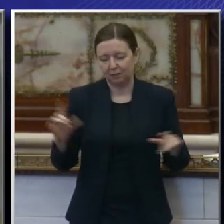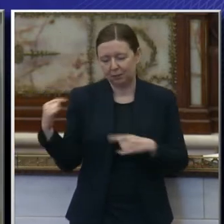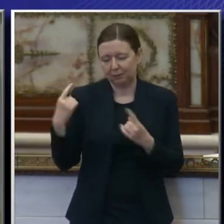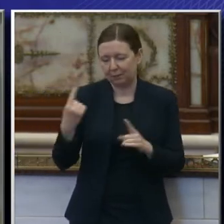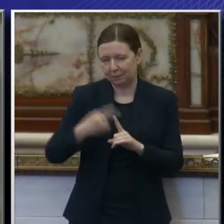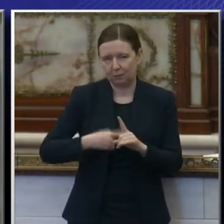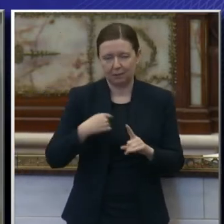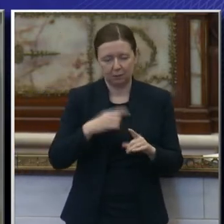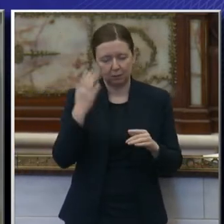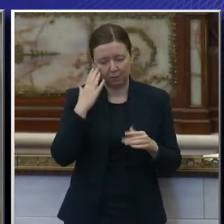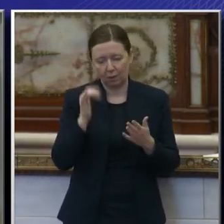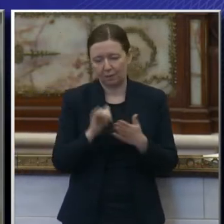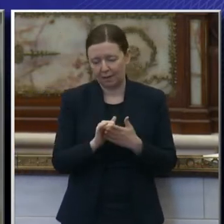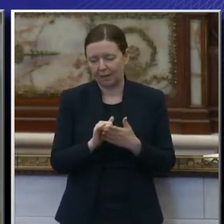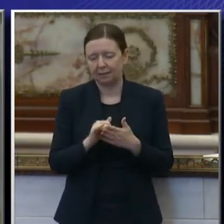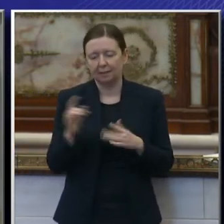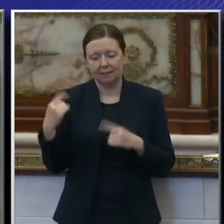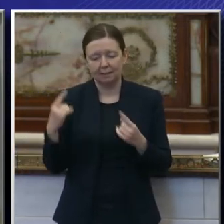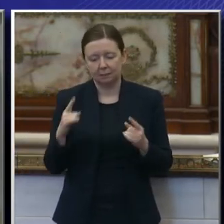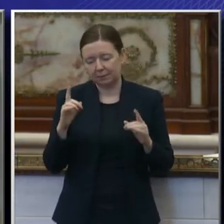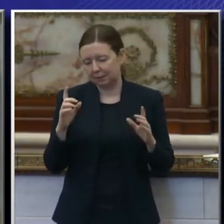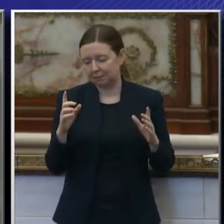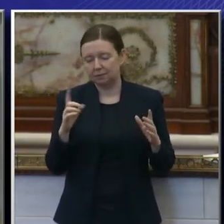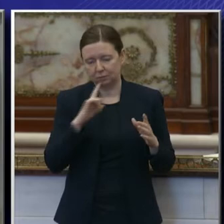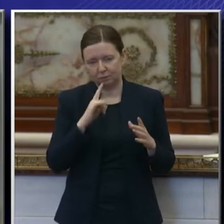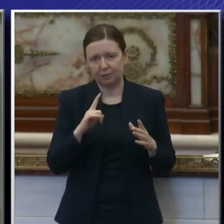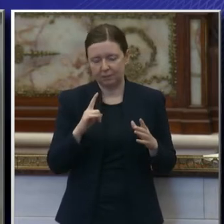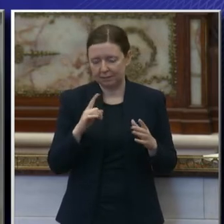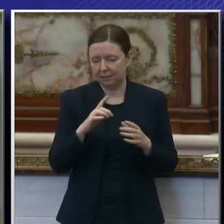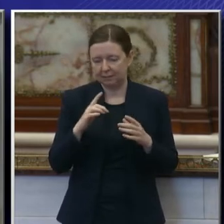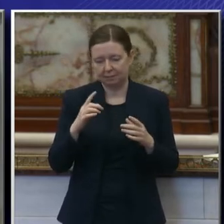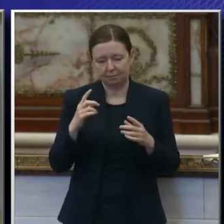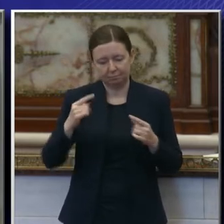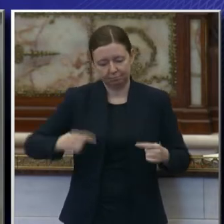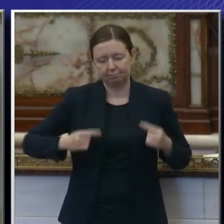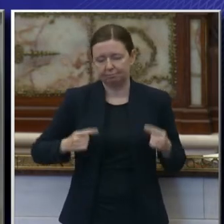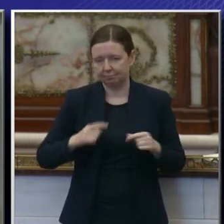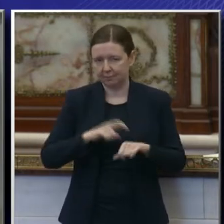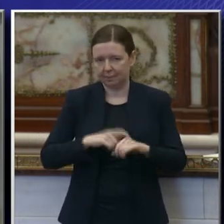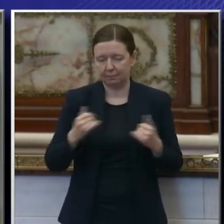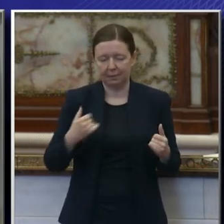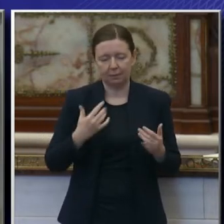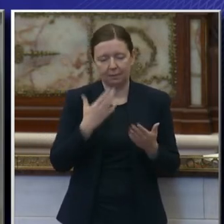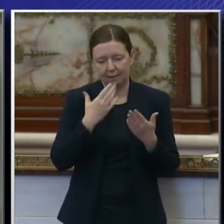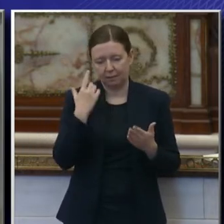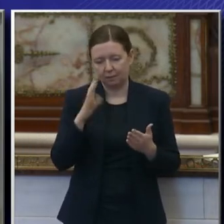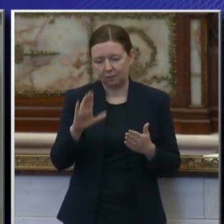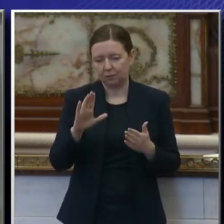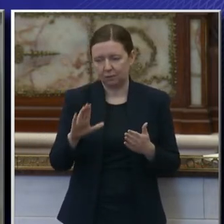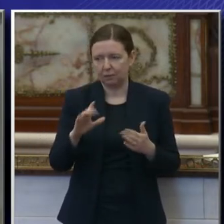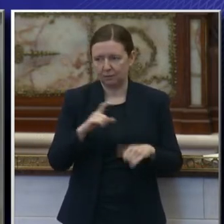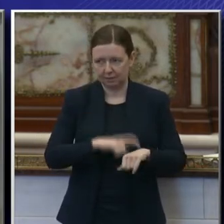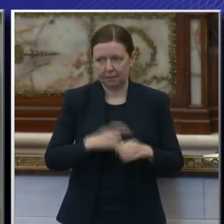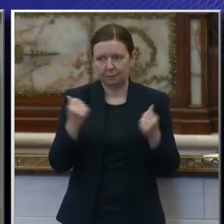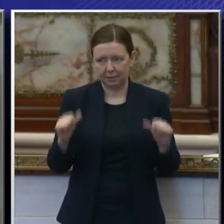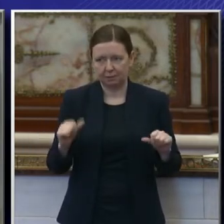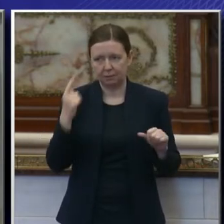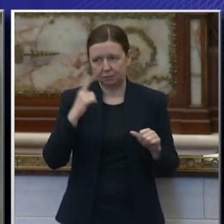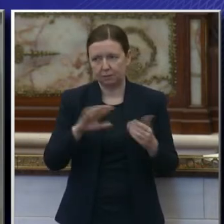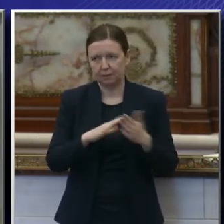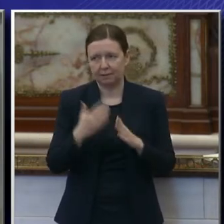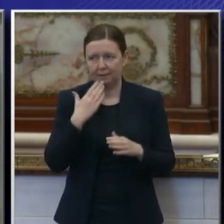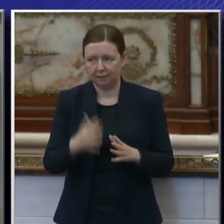few months. We all know that it's been an incredible, trying time for our city, and we thank you for your extraordinary time and efforts on behalf of the